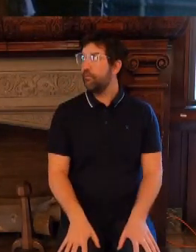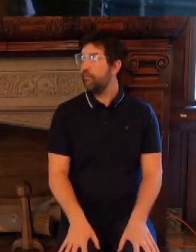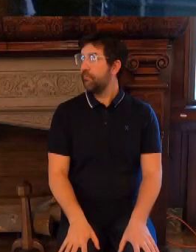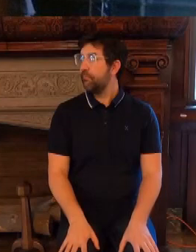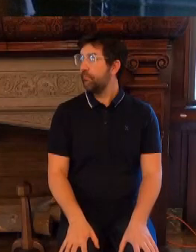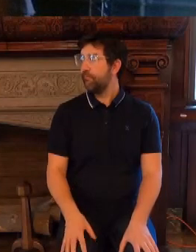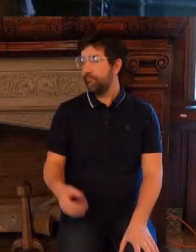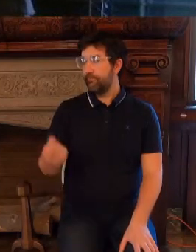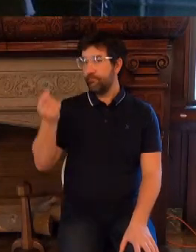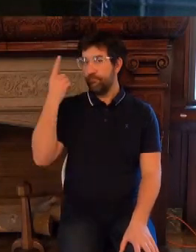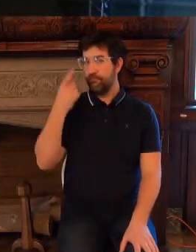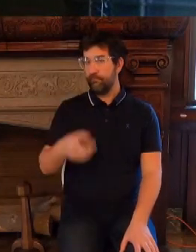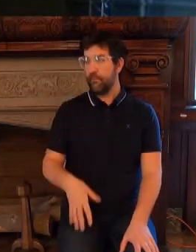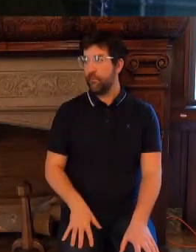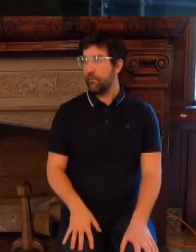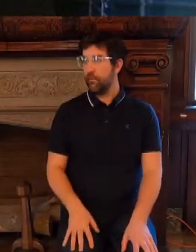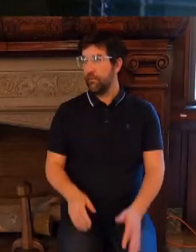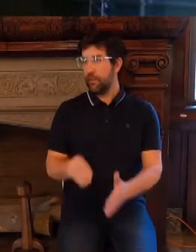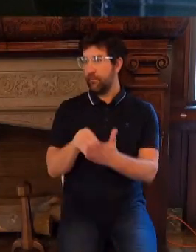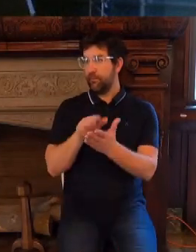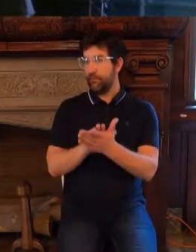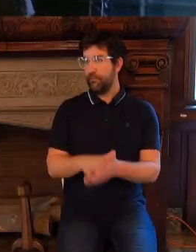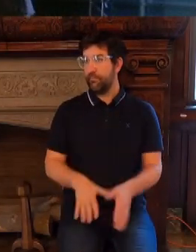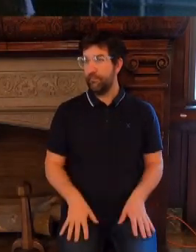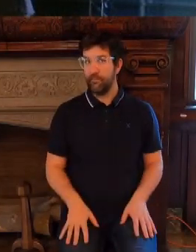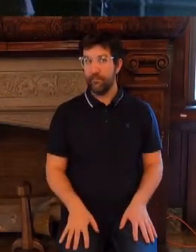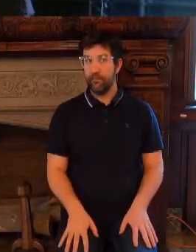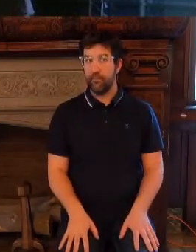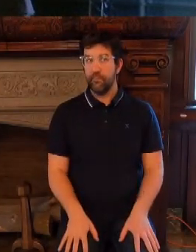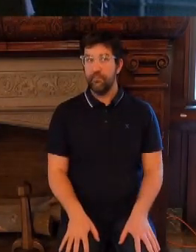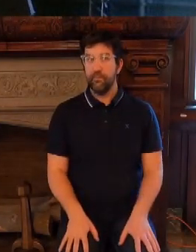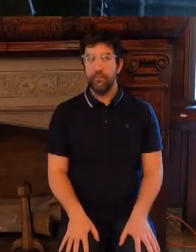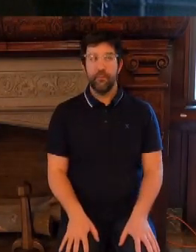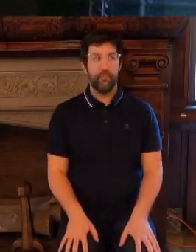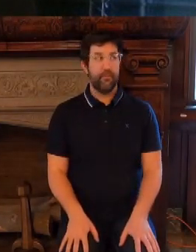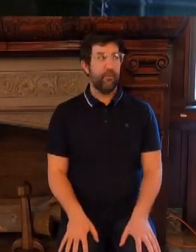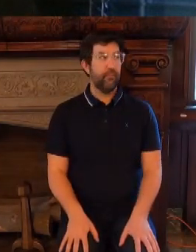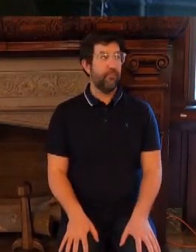I hear you. I'm writing that down to you, Jerry. Yeah.